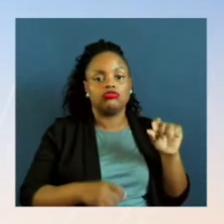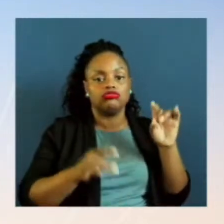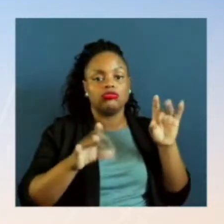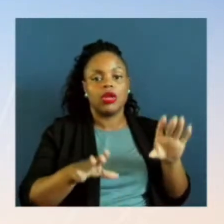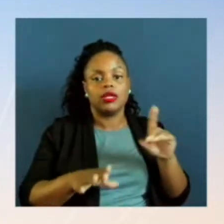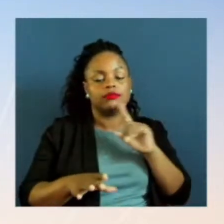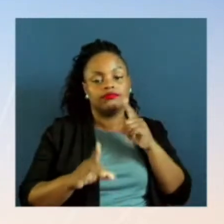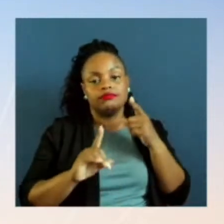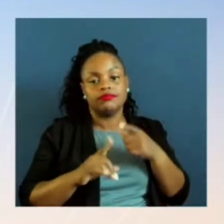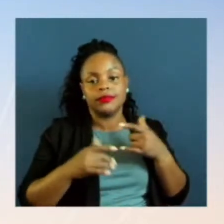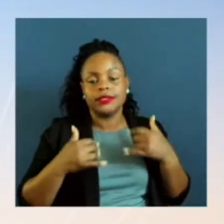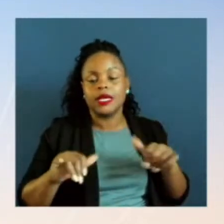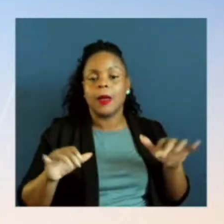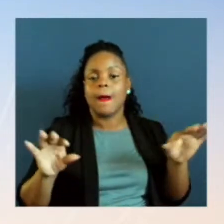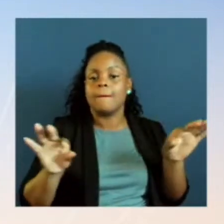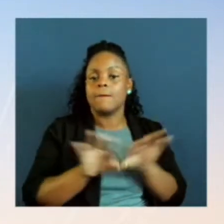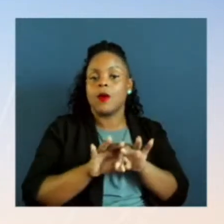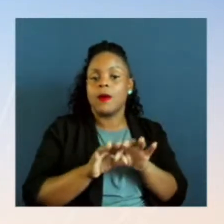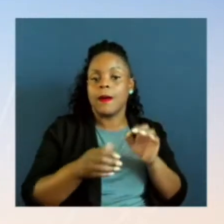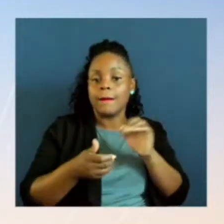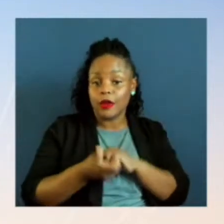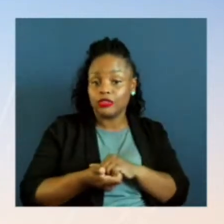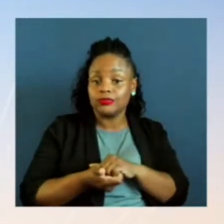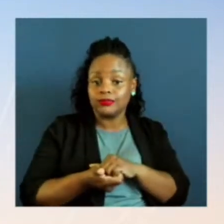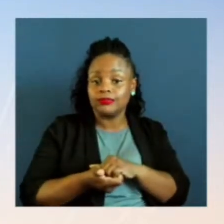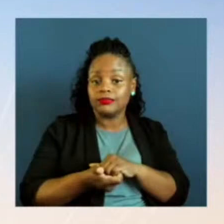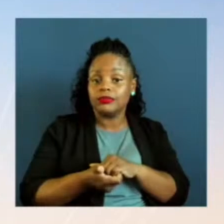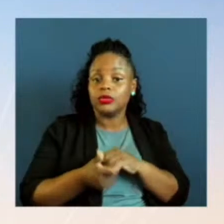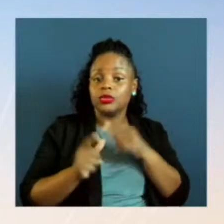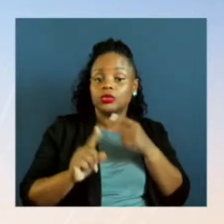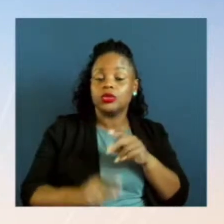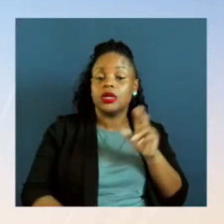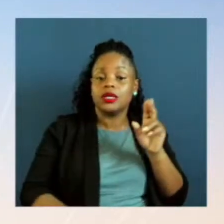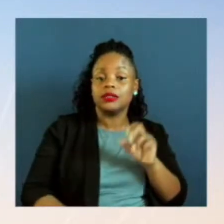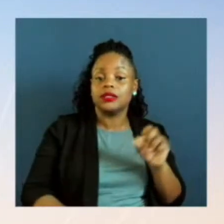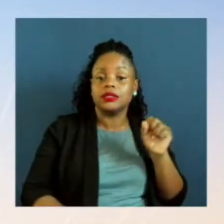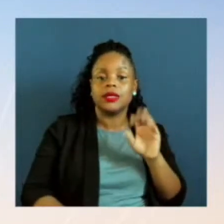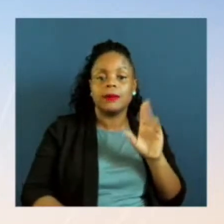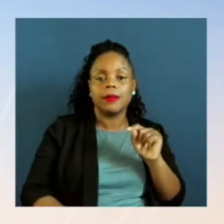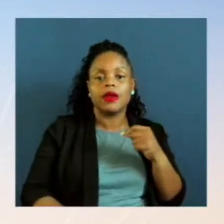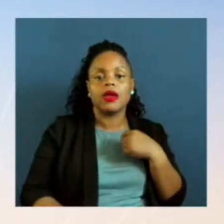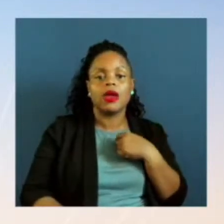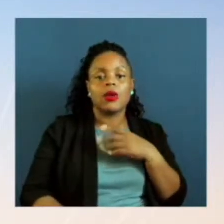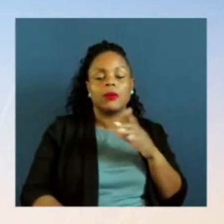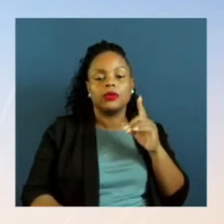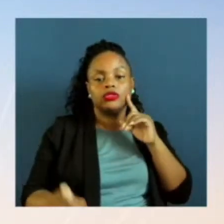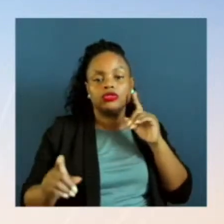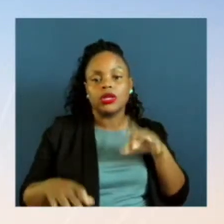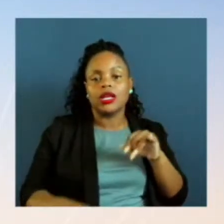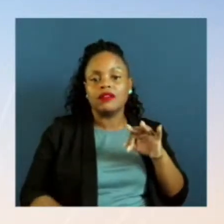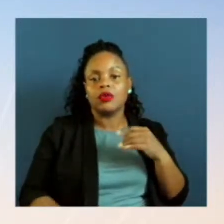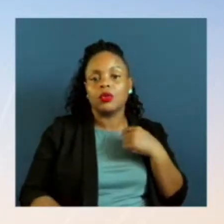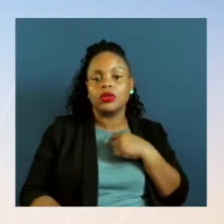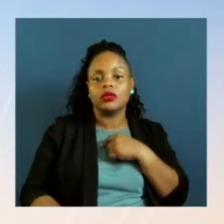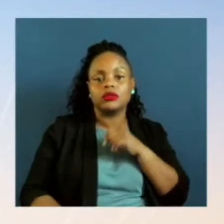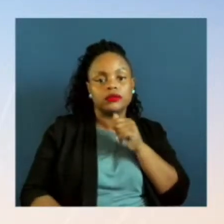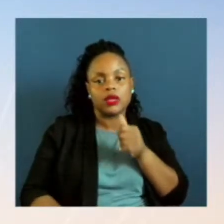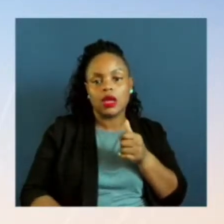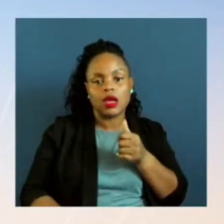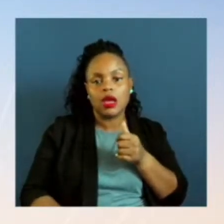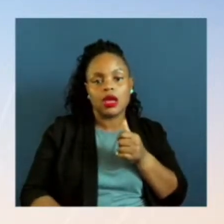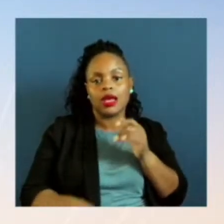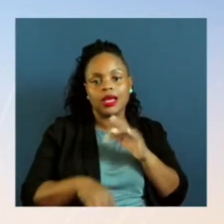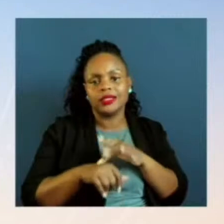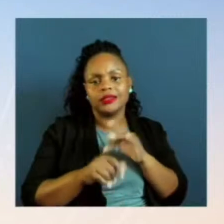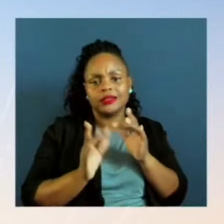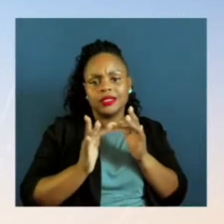But I would be very shocked if we had not been in touch with and engaged with. So what I was asking you for clarification on was question about the 31st and a